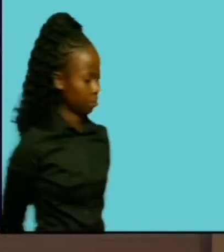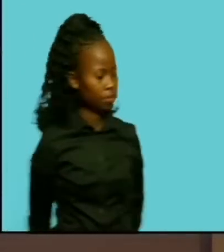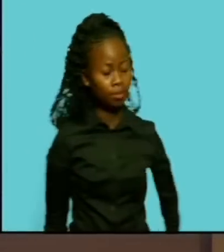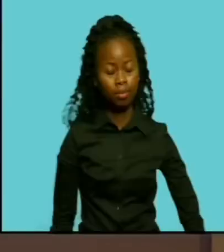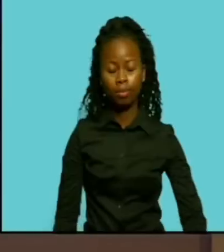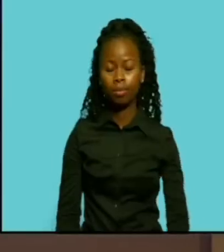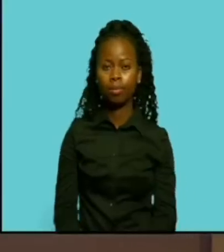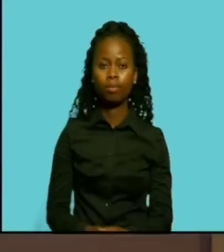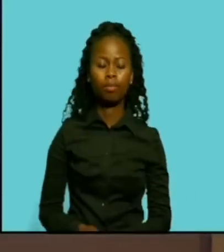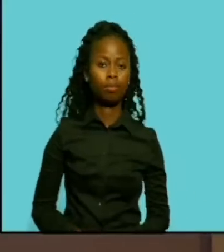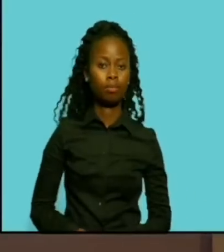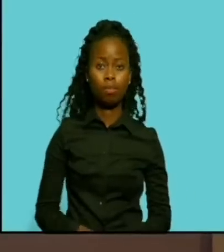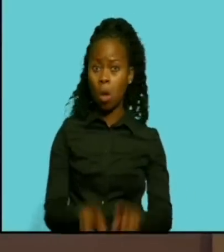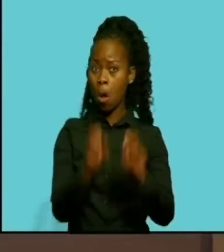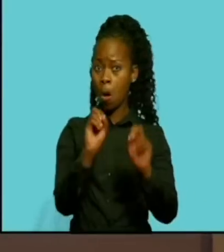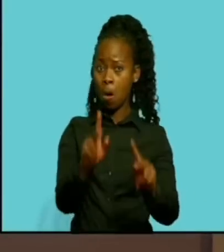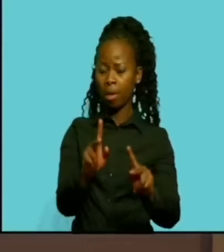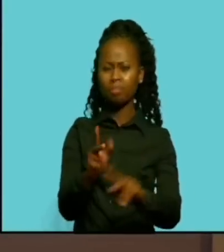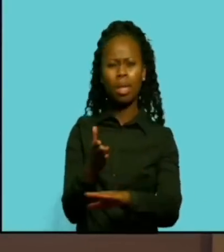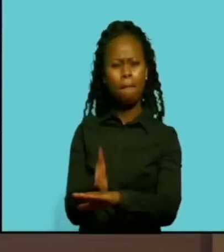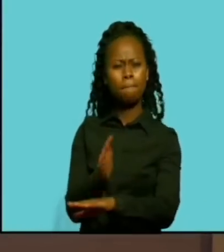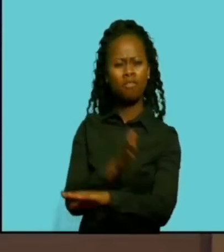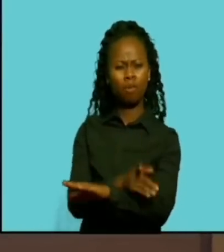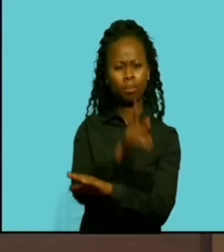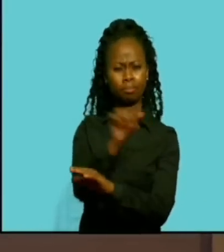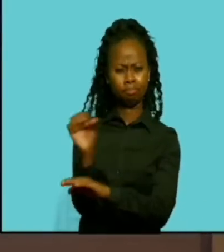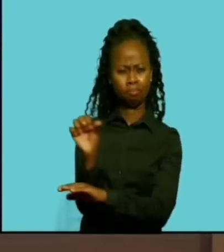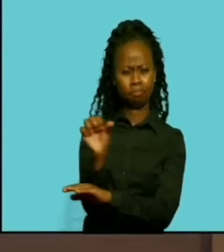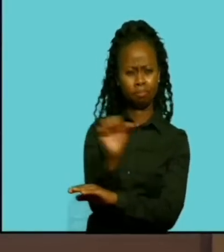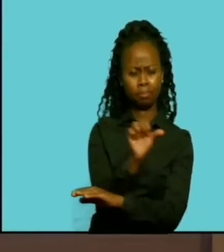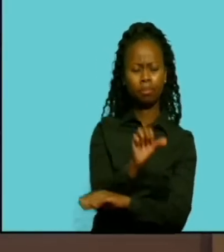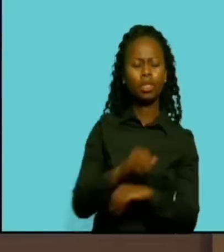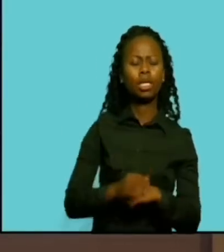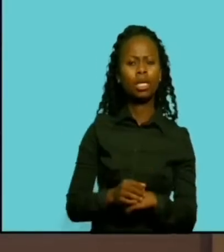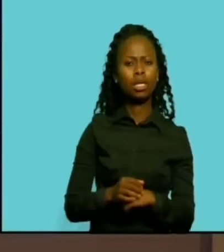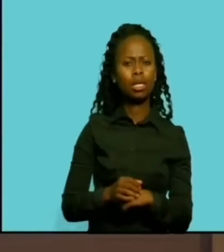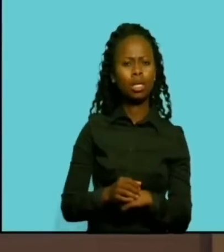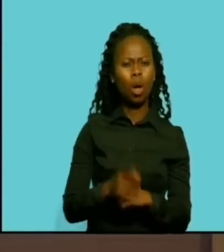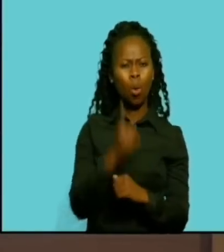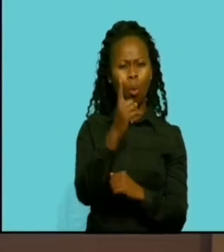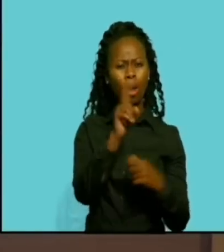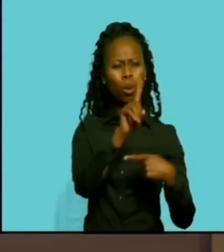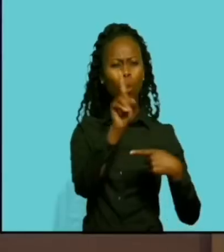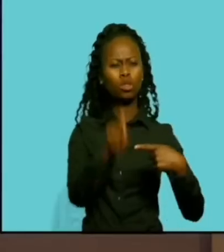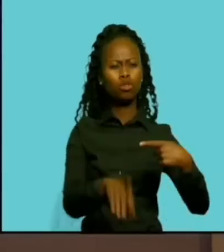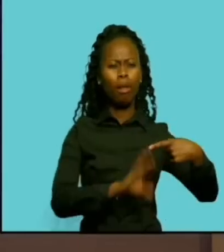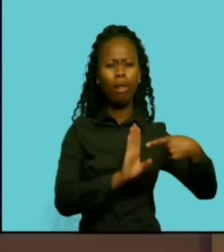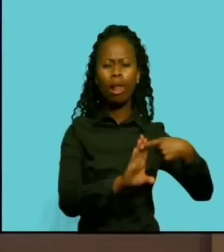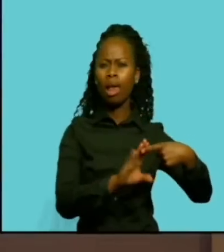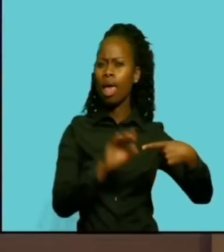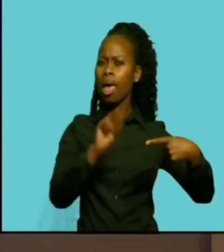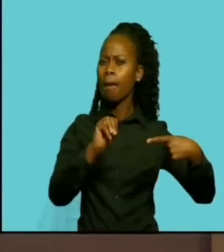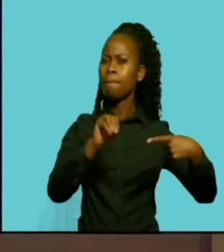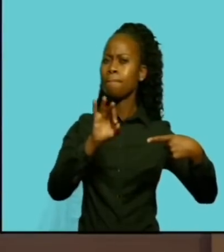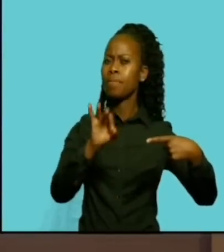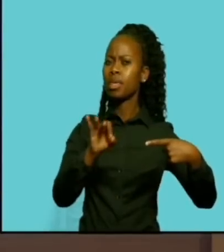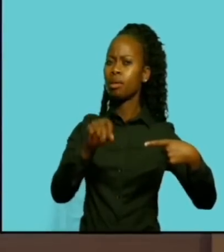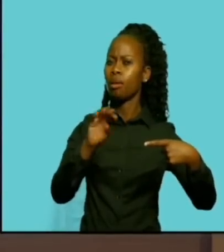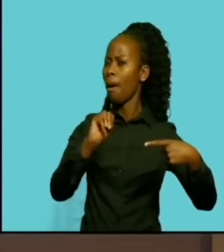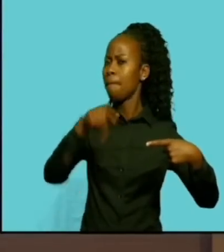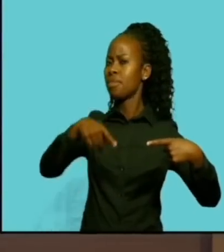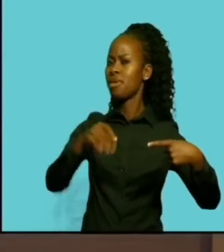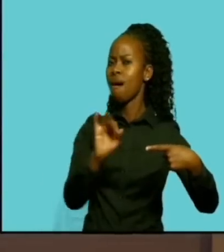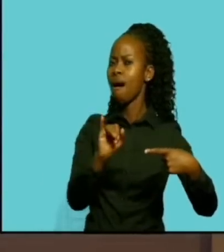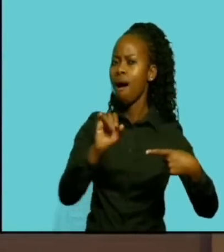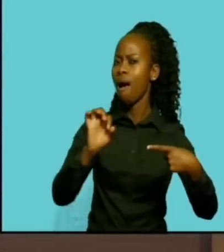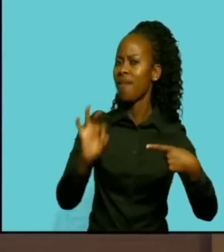Okay. Before you went back to the things, there was a question about the MPIF. The MPIF is